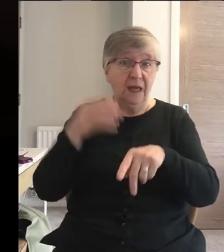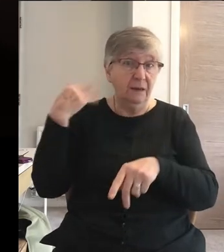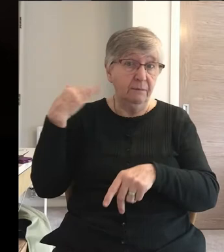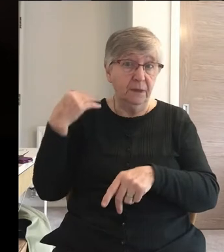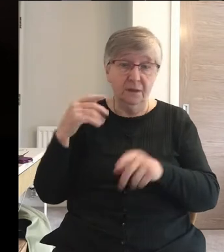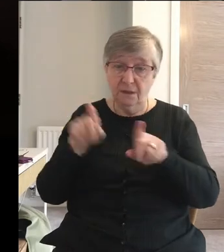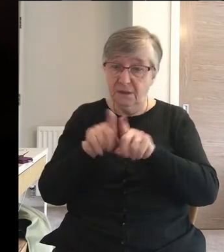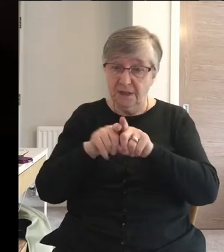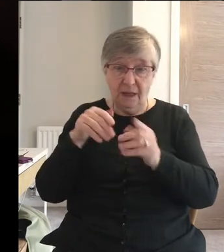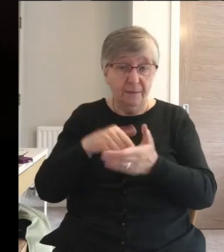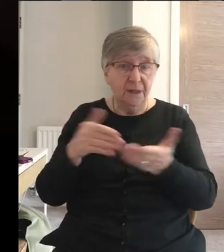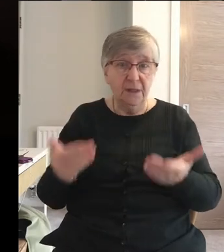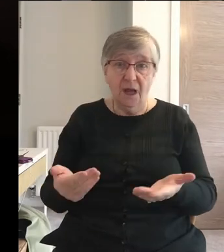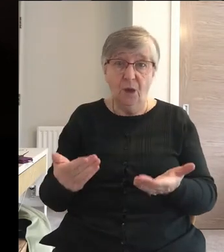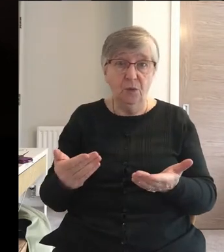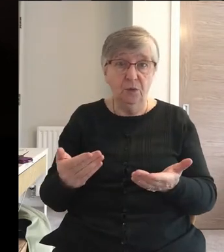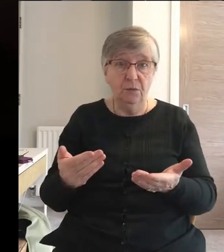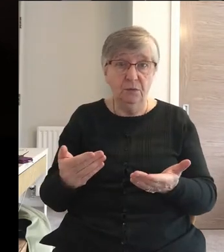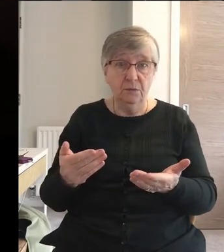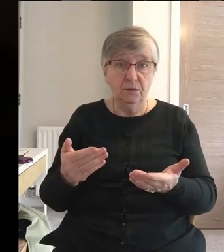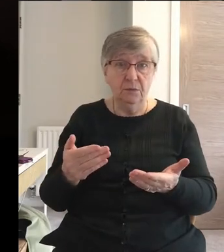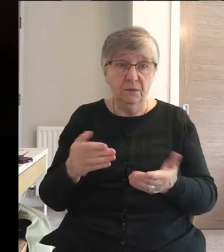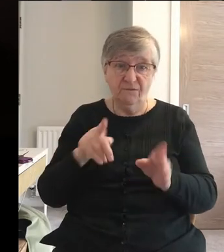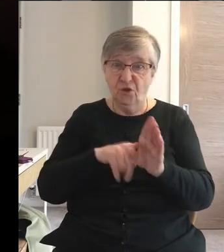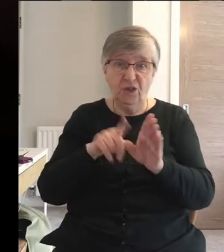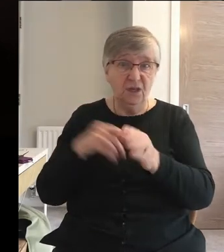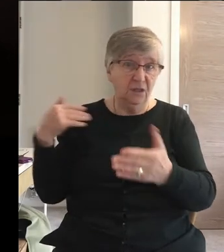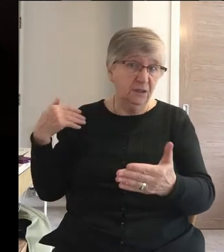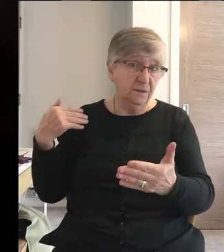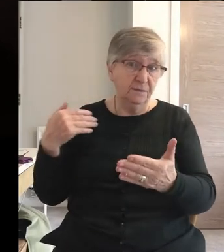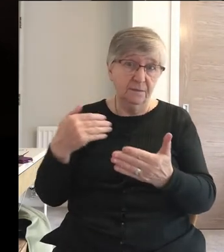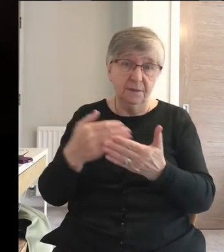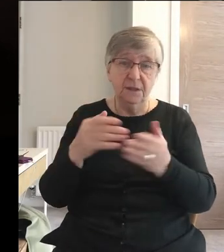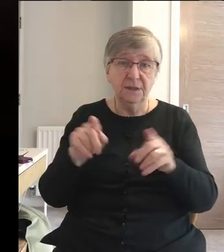and indeed have been issues in all the years in between.